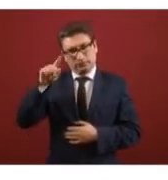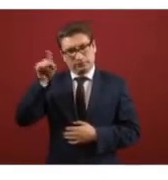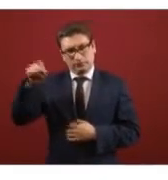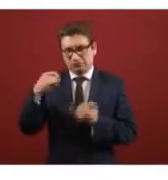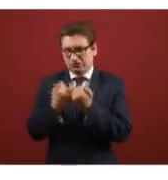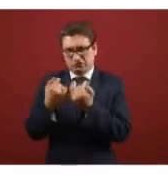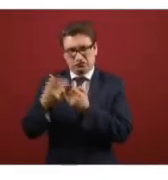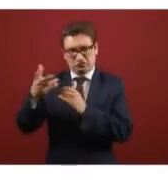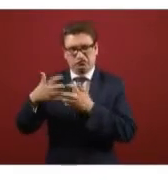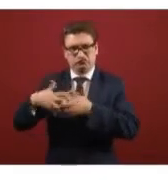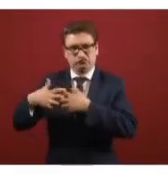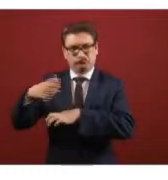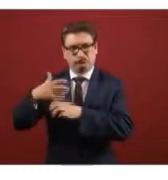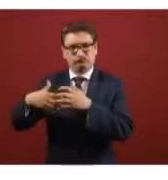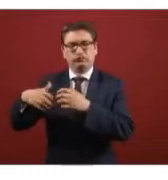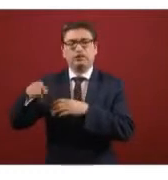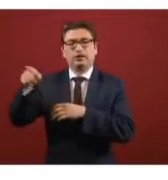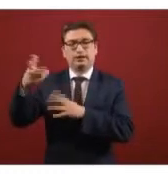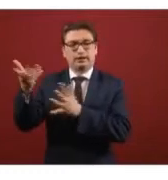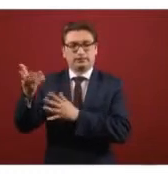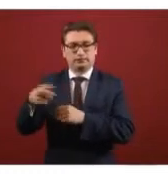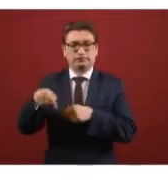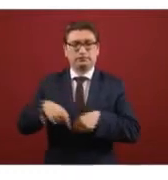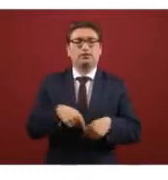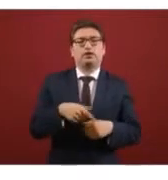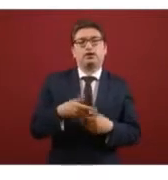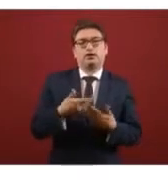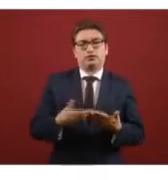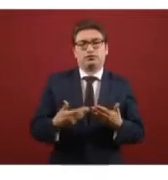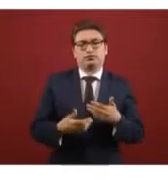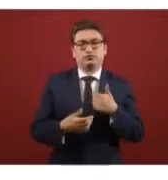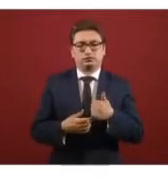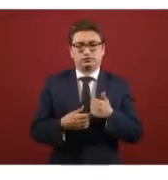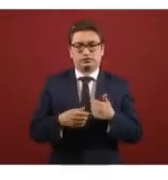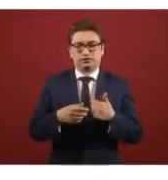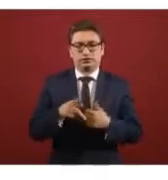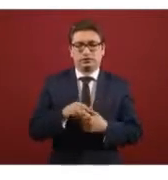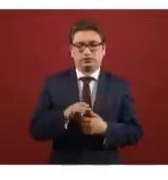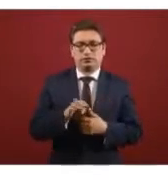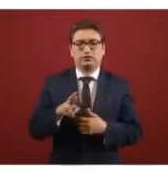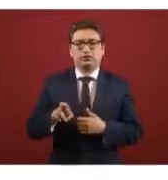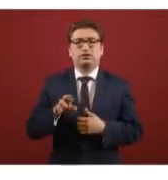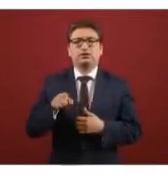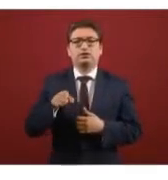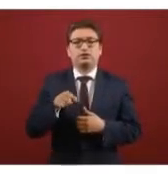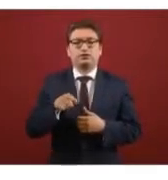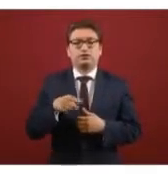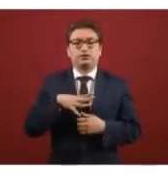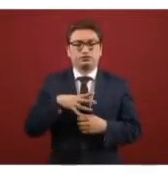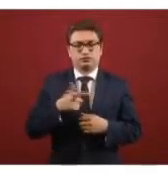similar. with Y similar el del capacity. paquete 6, que queda para And the KR, one for the el monto de sixth ingeniería one, es de